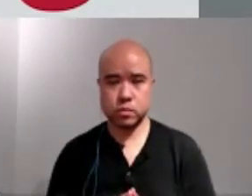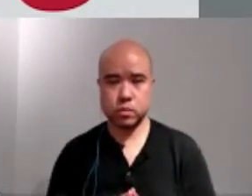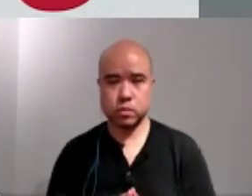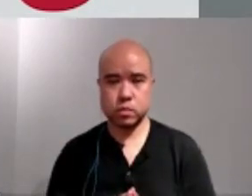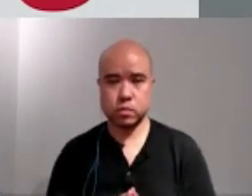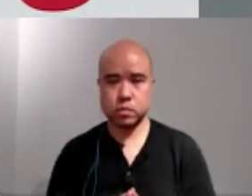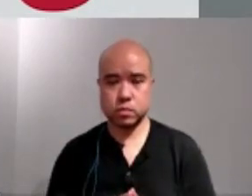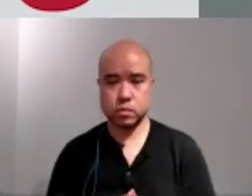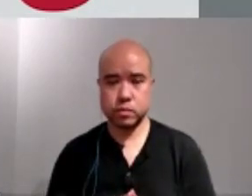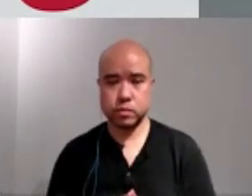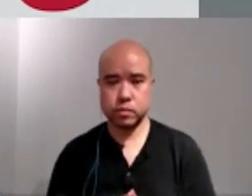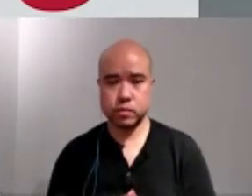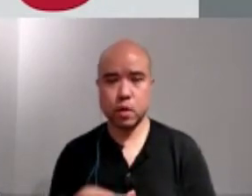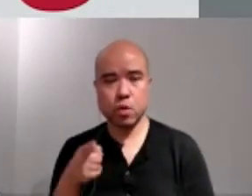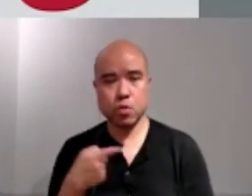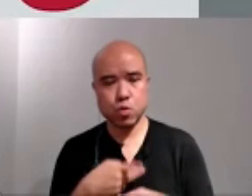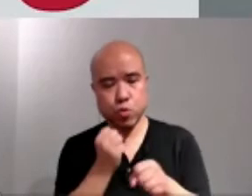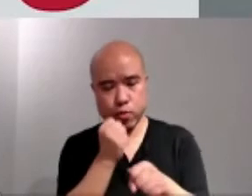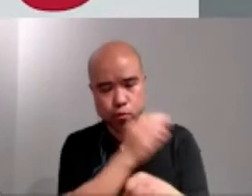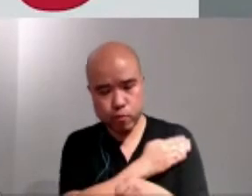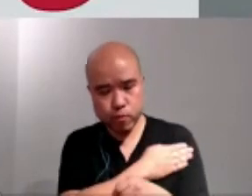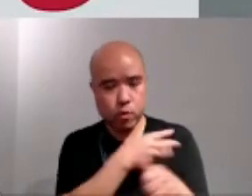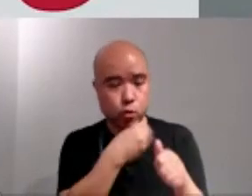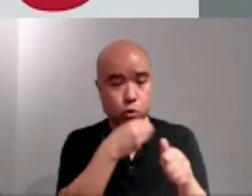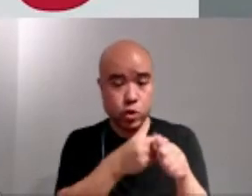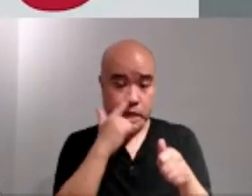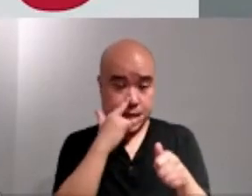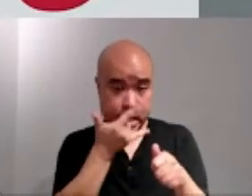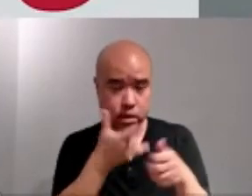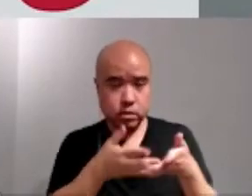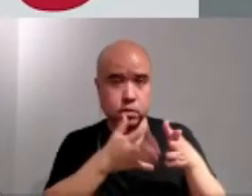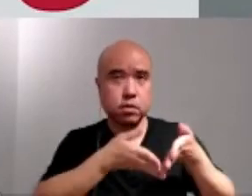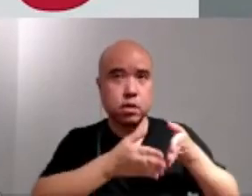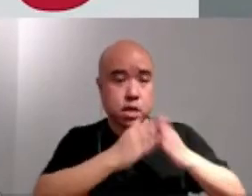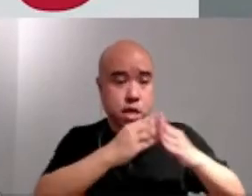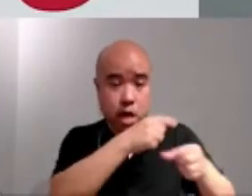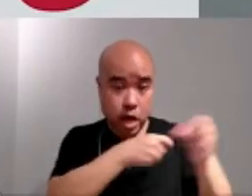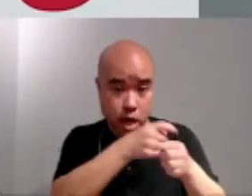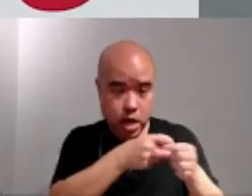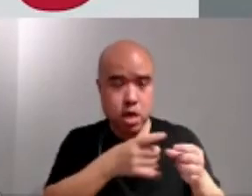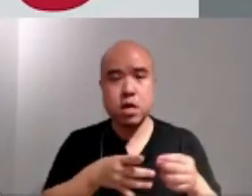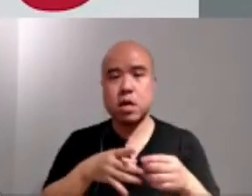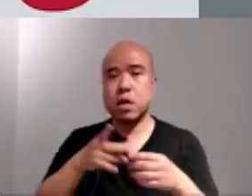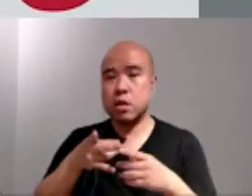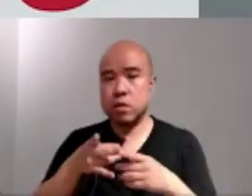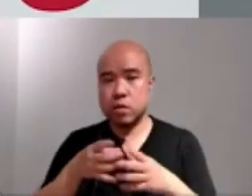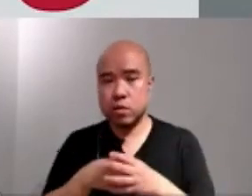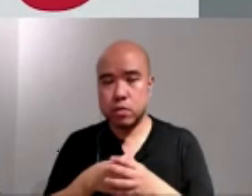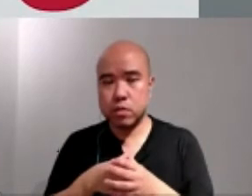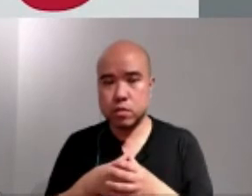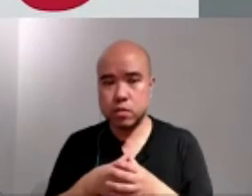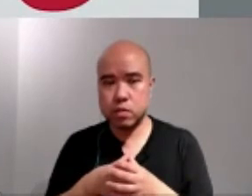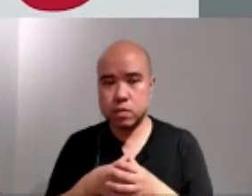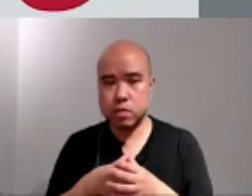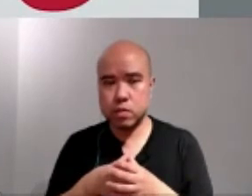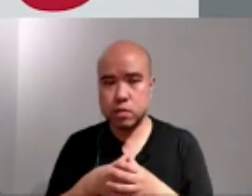that nurture social innovation startups changing the world. We started in 2015 based on the